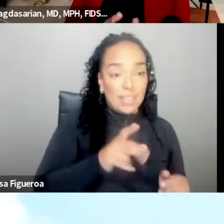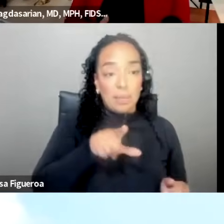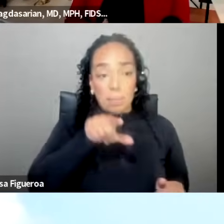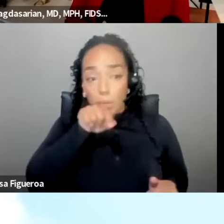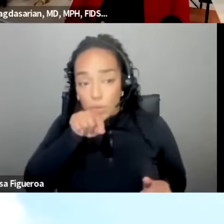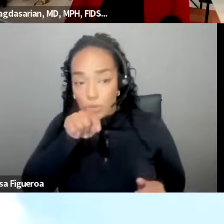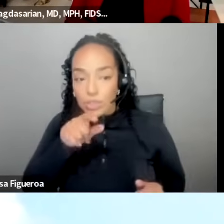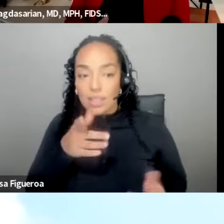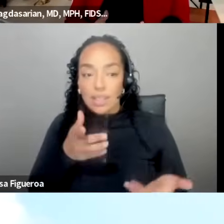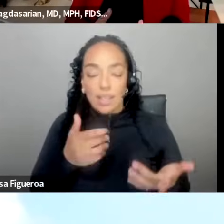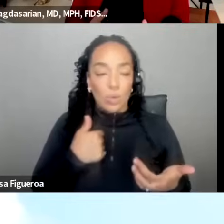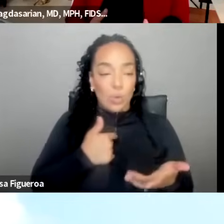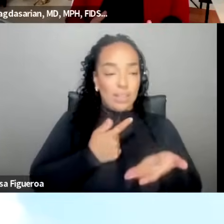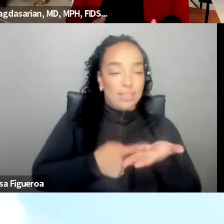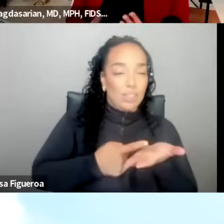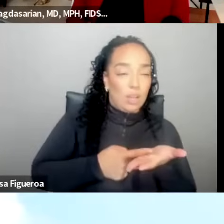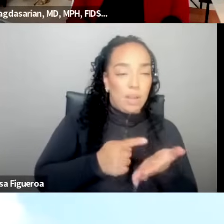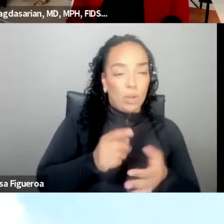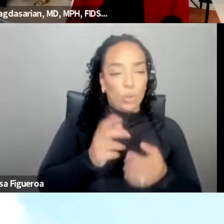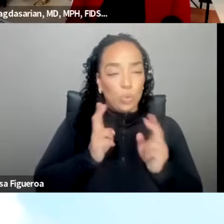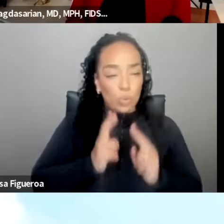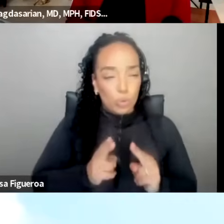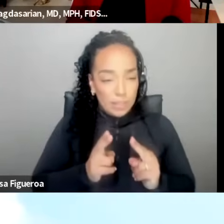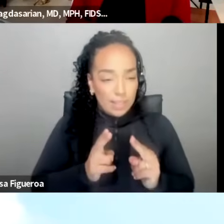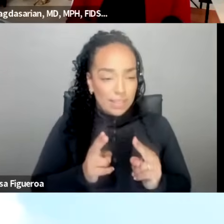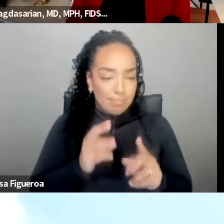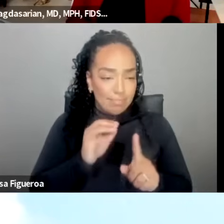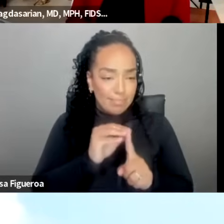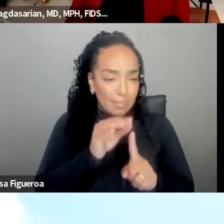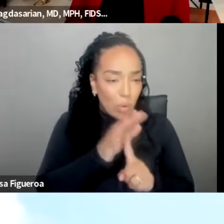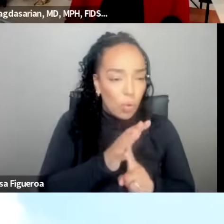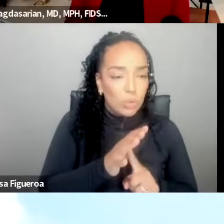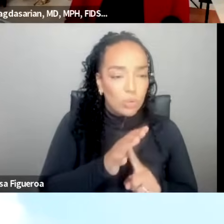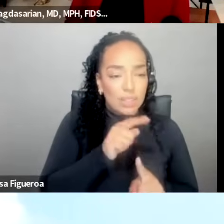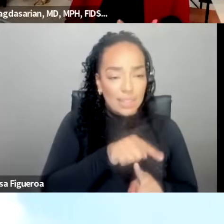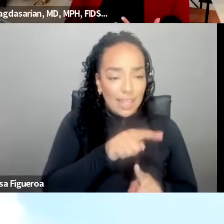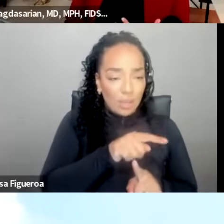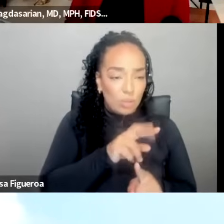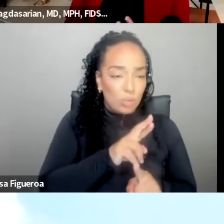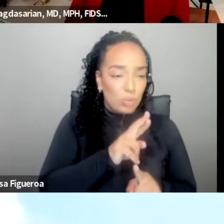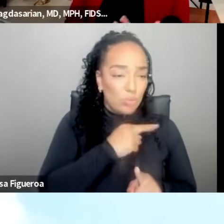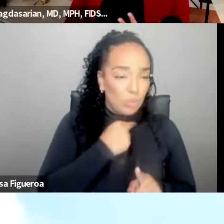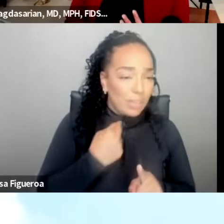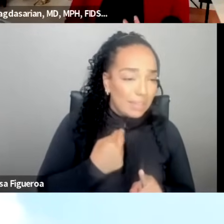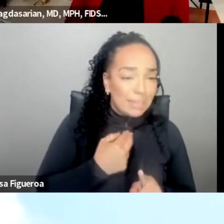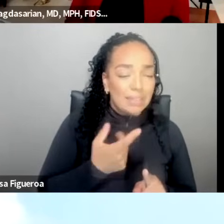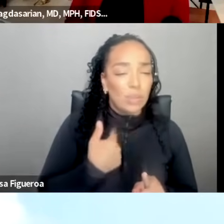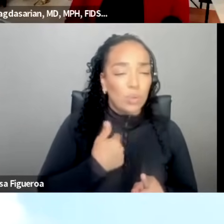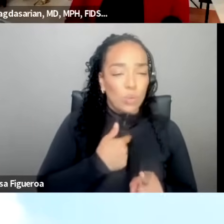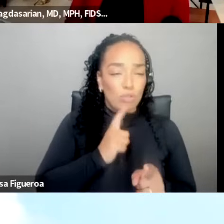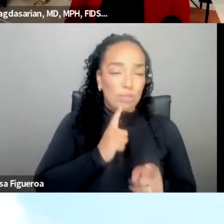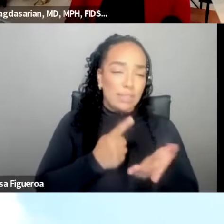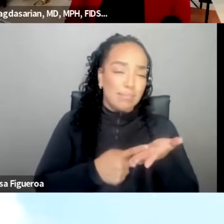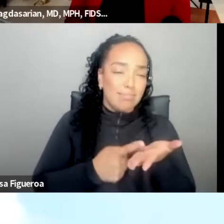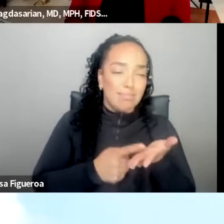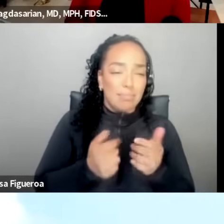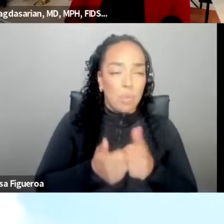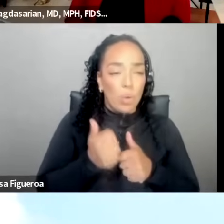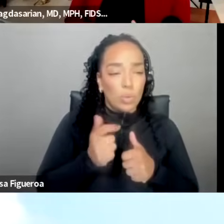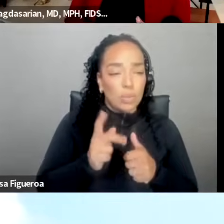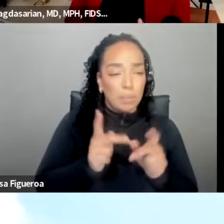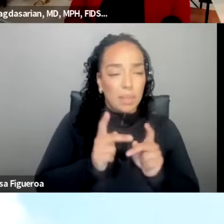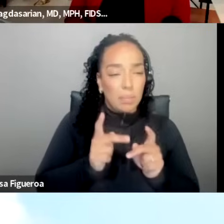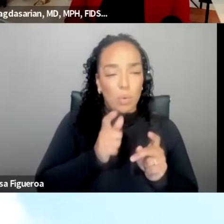humans exposed or humans who could be at risk, I think we've mostly been talking about folks who work at dairy farms.